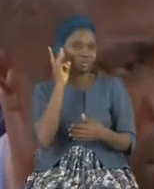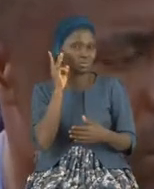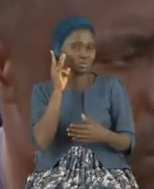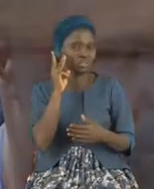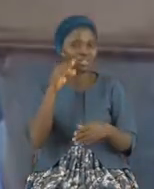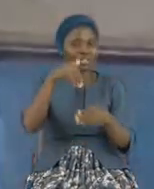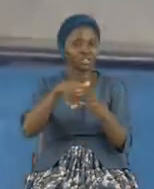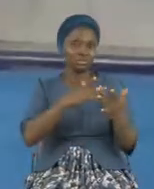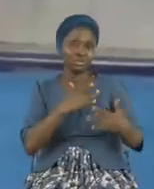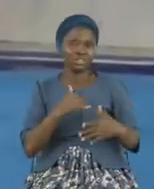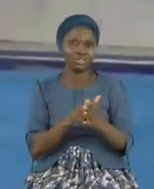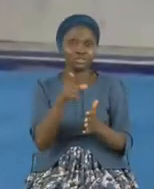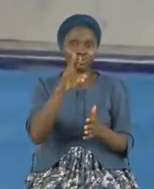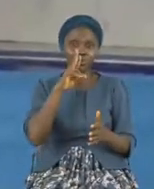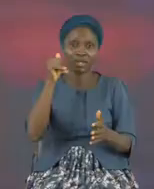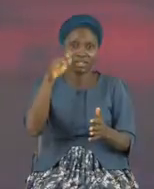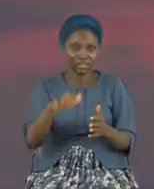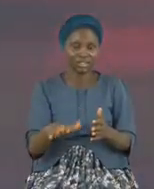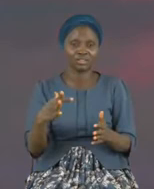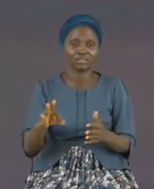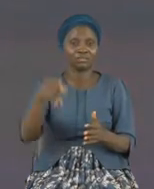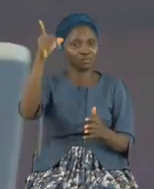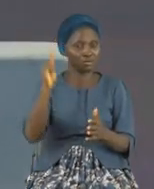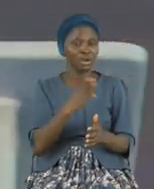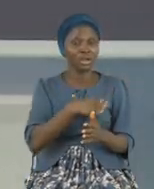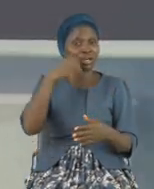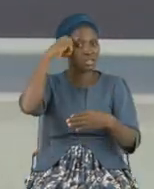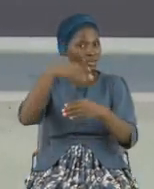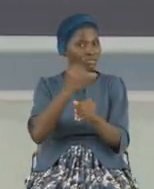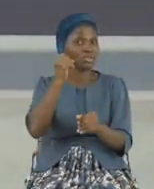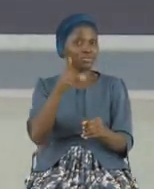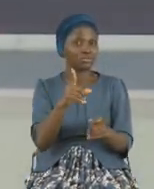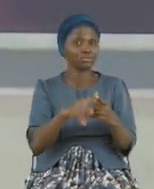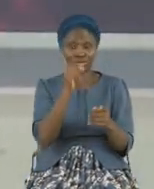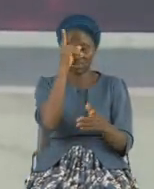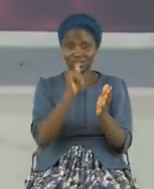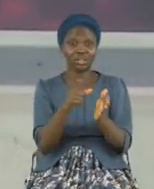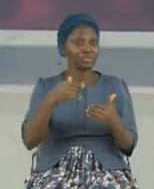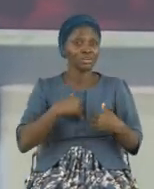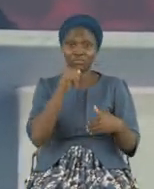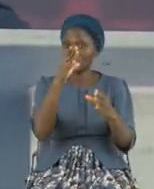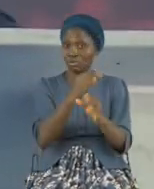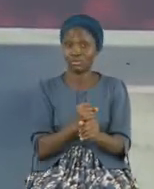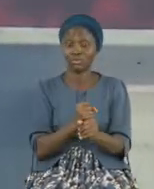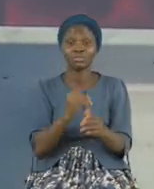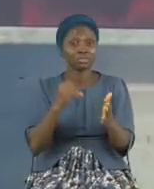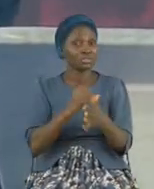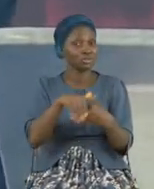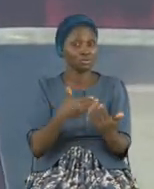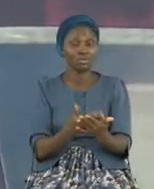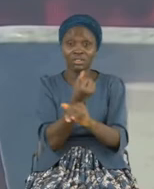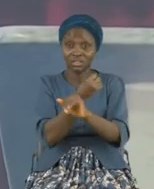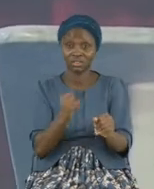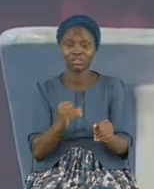child of God. Then he leads you to understand you've not got it all. Salvation is not all. There is